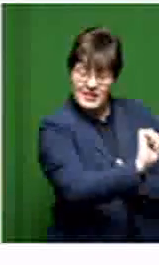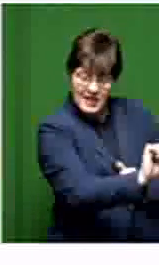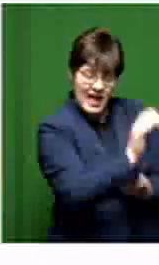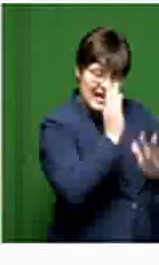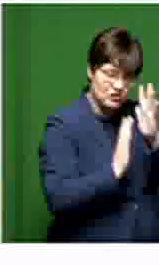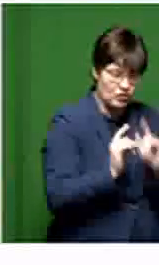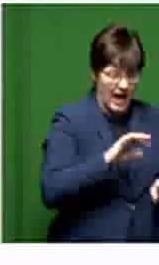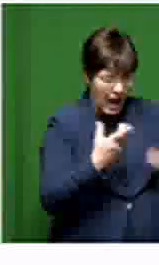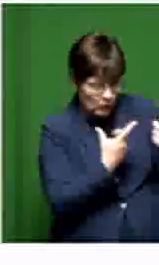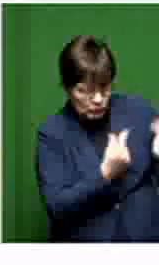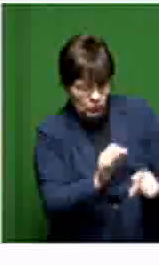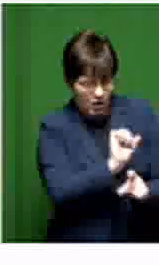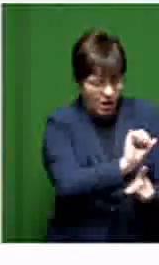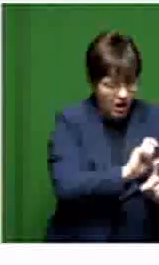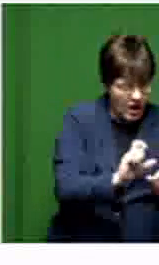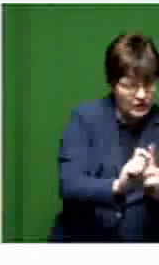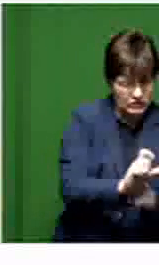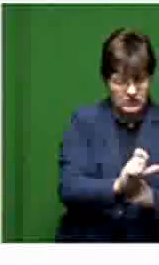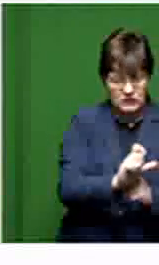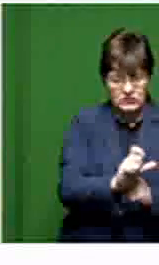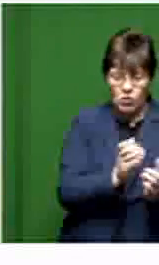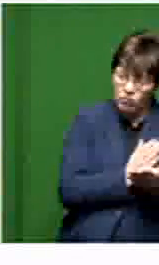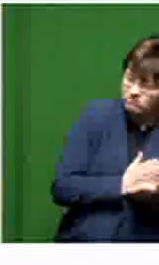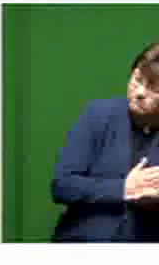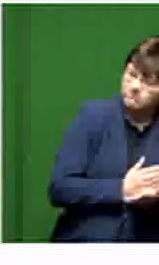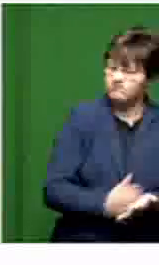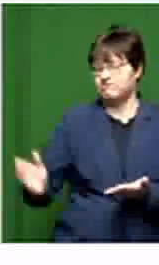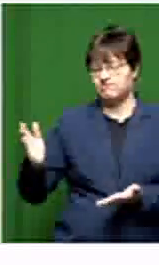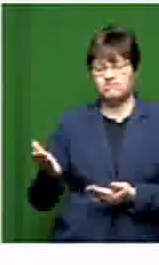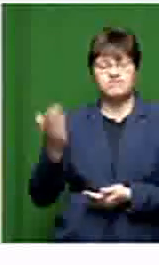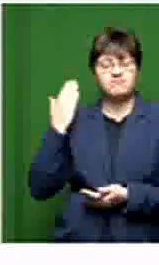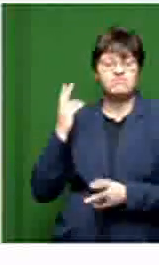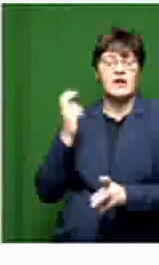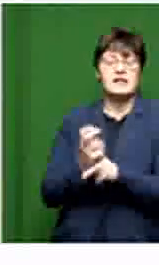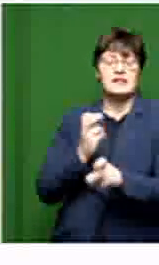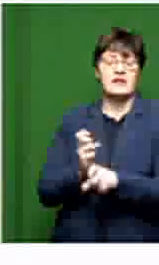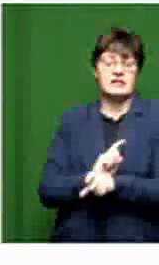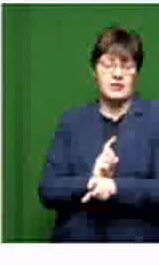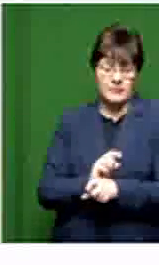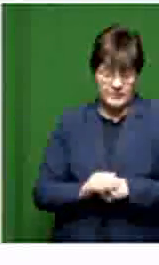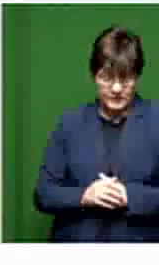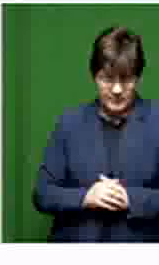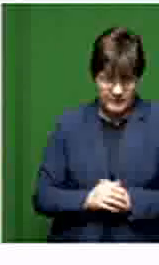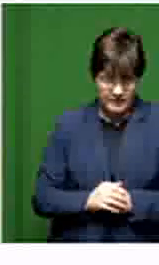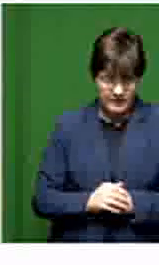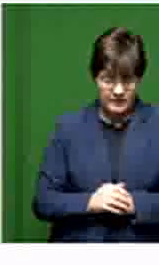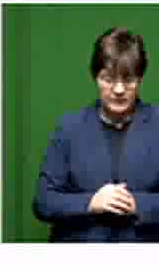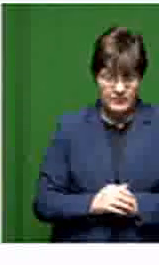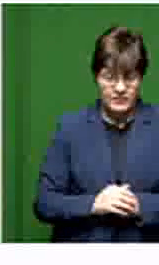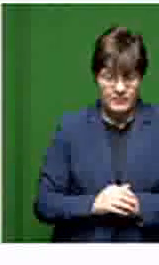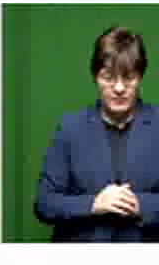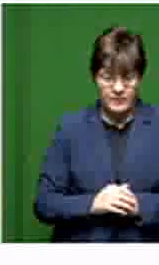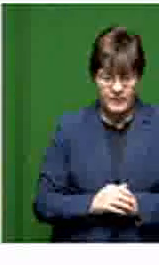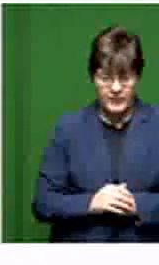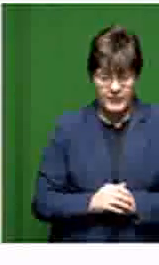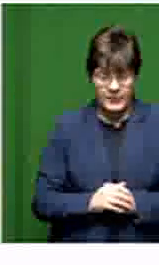their practices, their cultures were obliterated in the very difficult colonial periods and